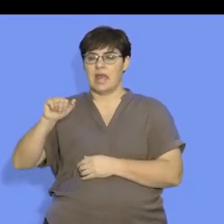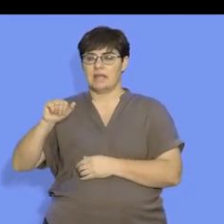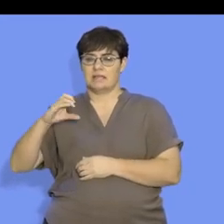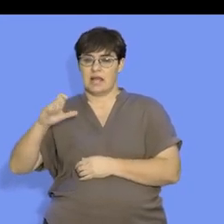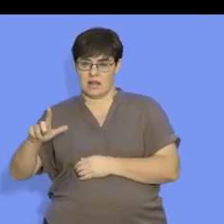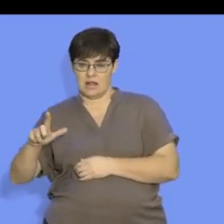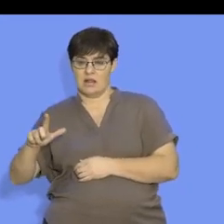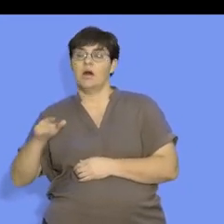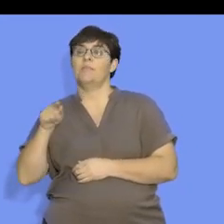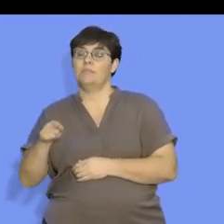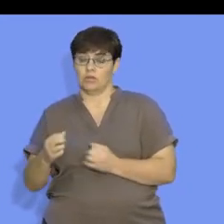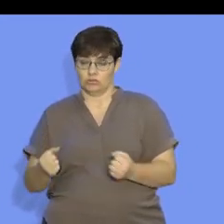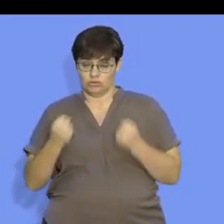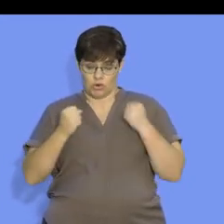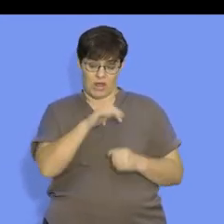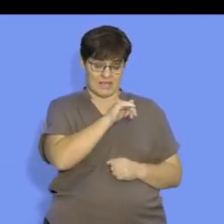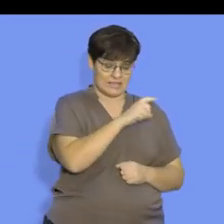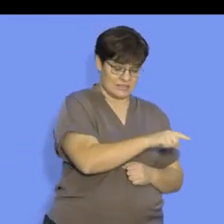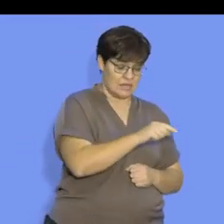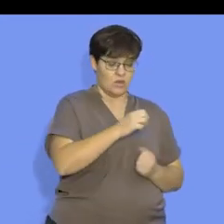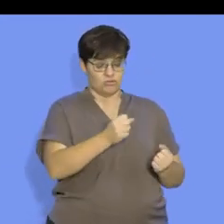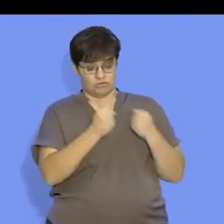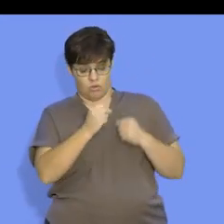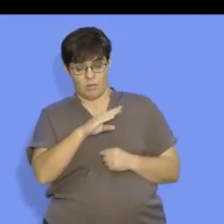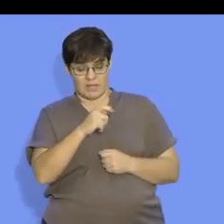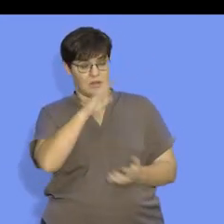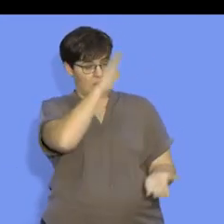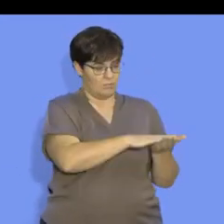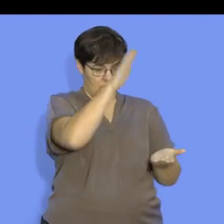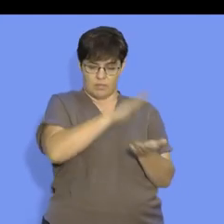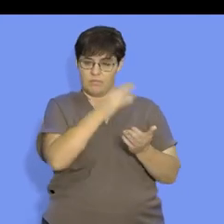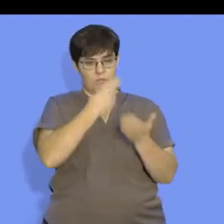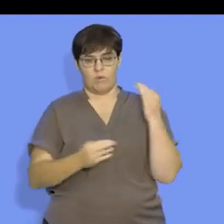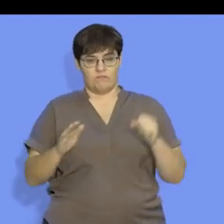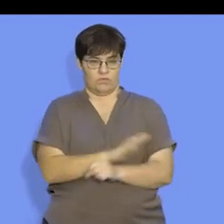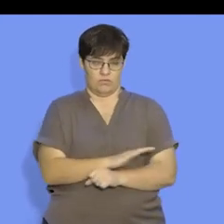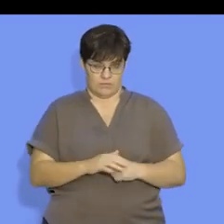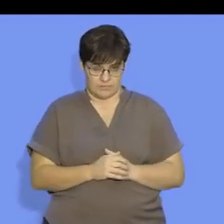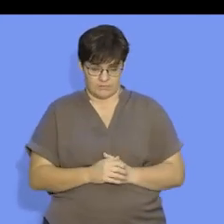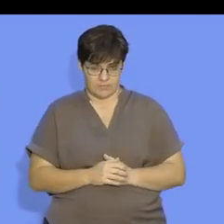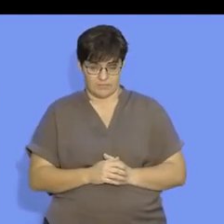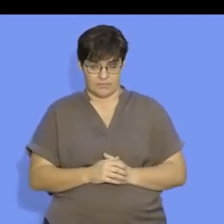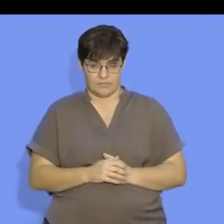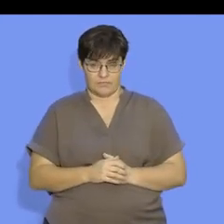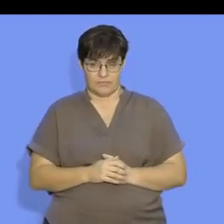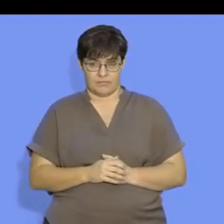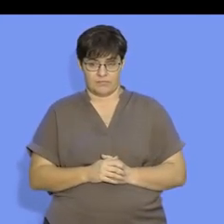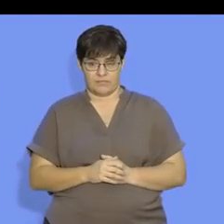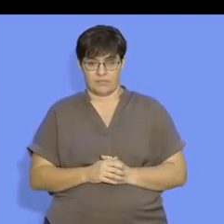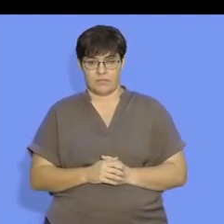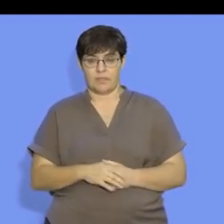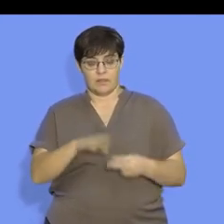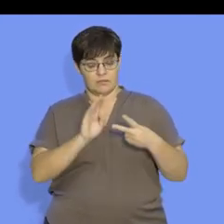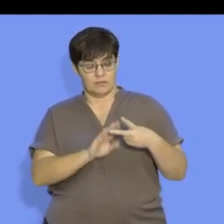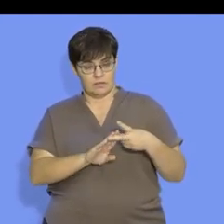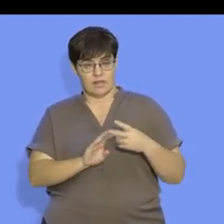neutral, provided all the strong acid and the strong base are reacted completely, right? Okay,